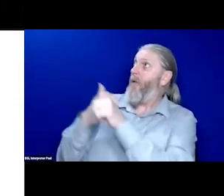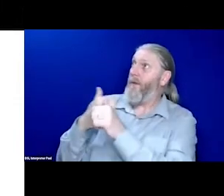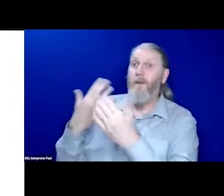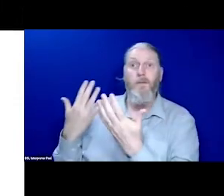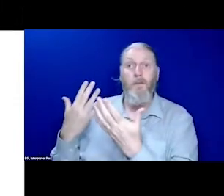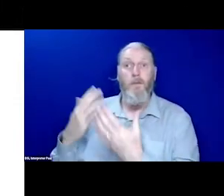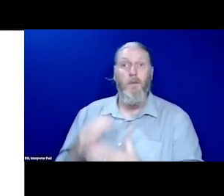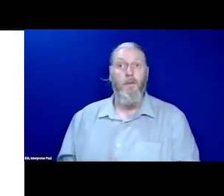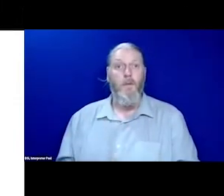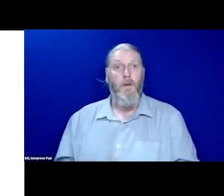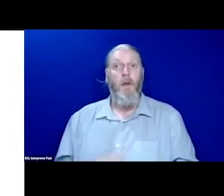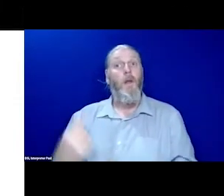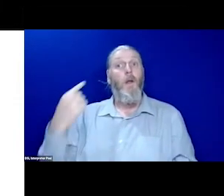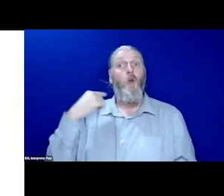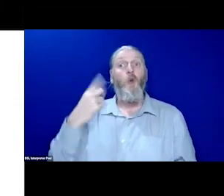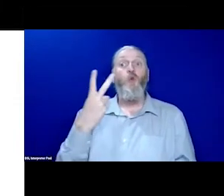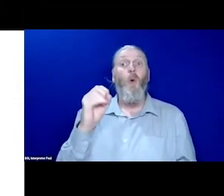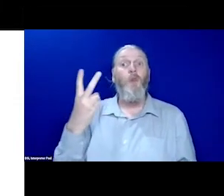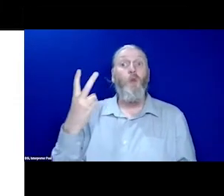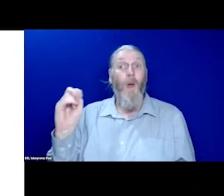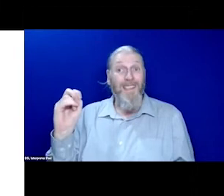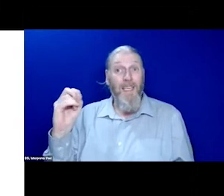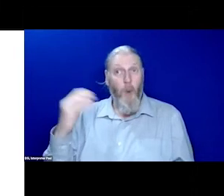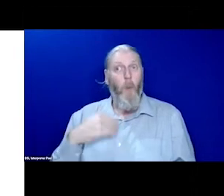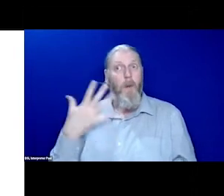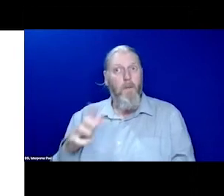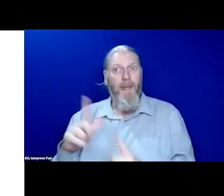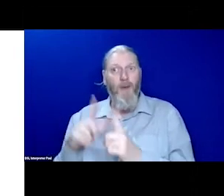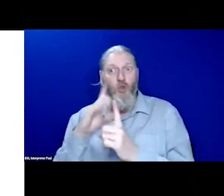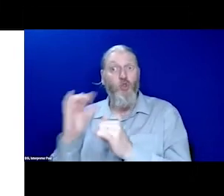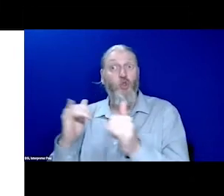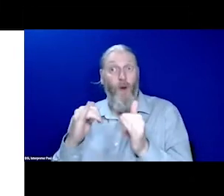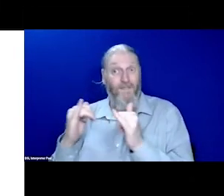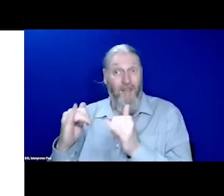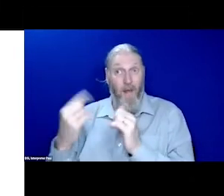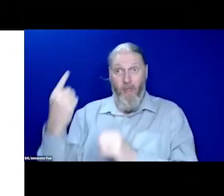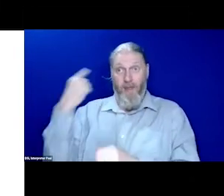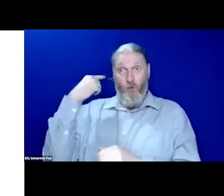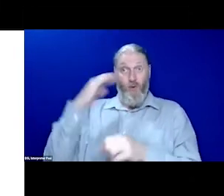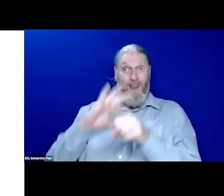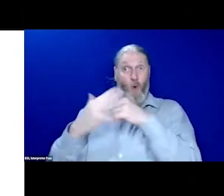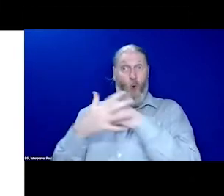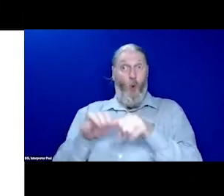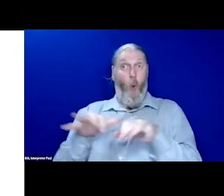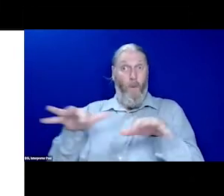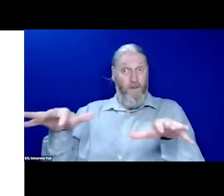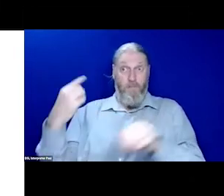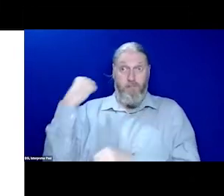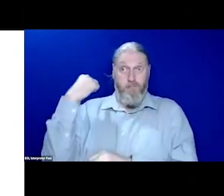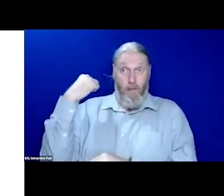in 2020, and even in the midst of the pandemic, children and young people were